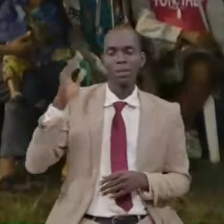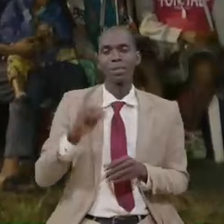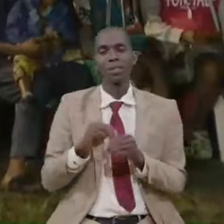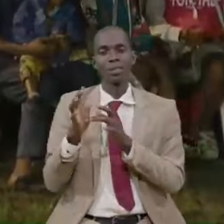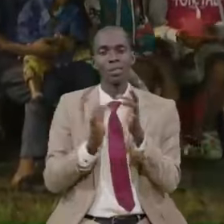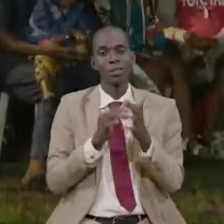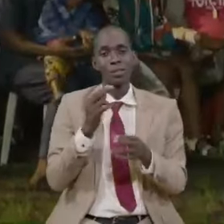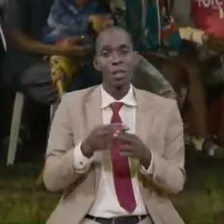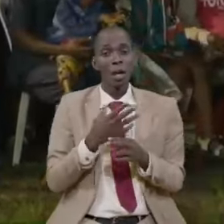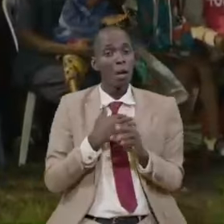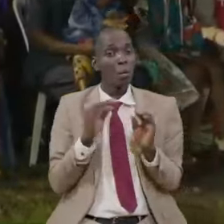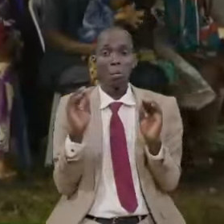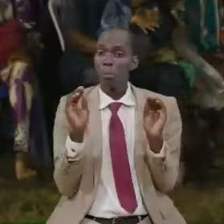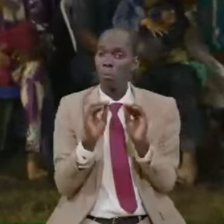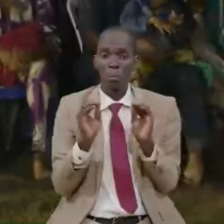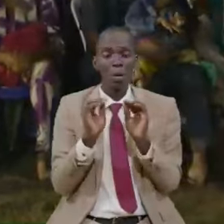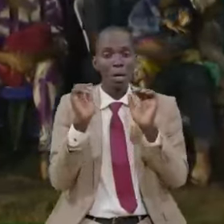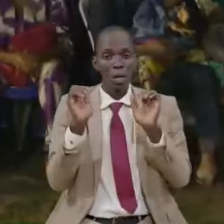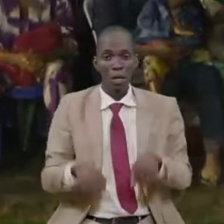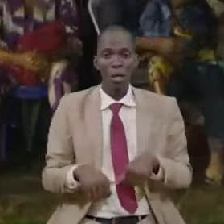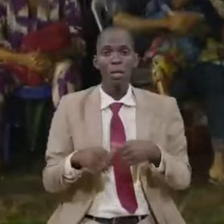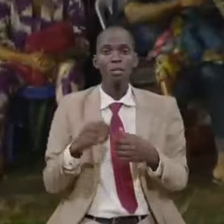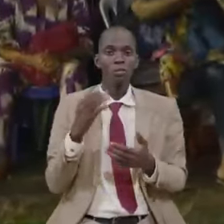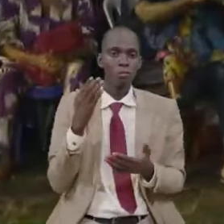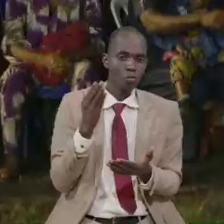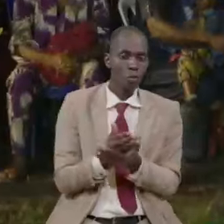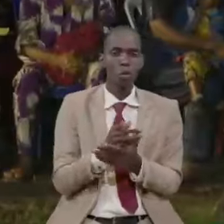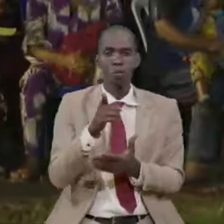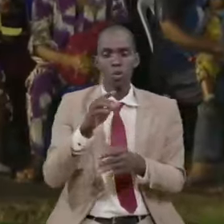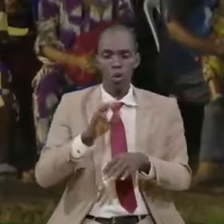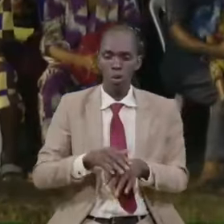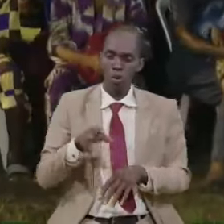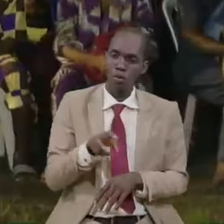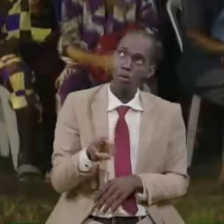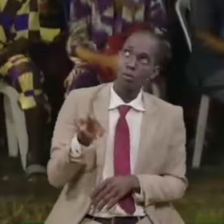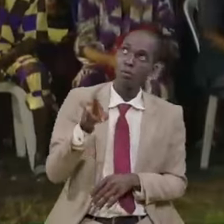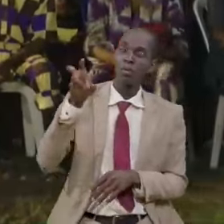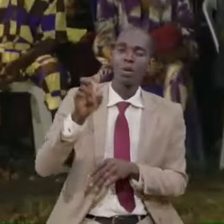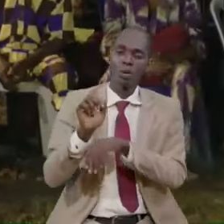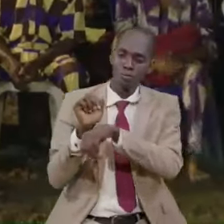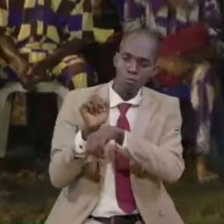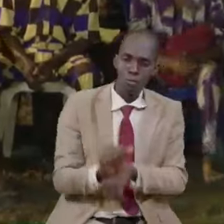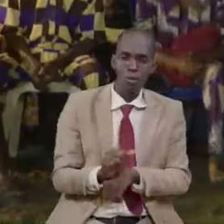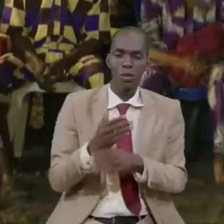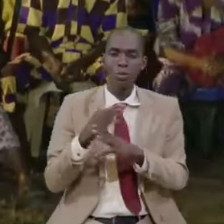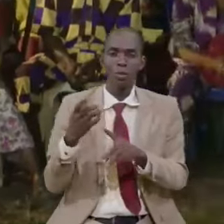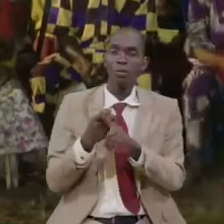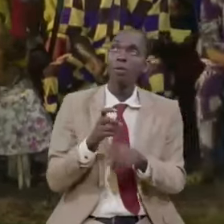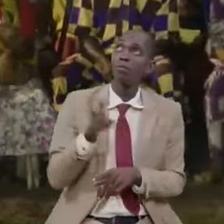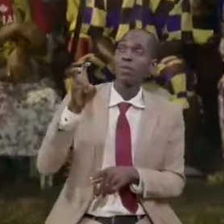can come to double cross your way and hold you down. You're going to be